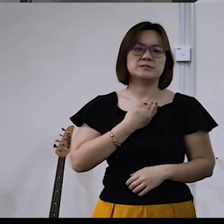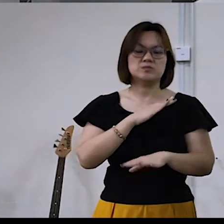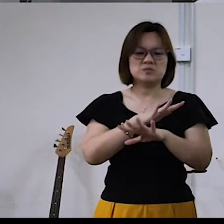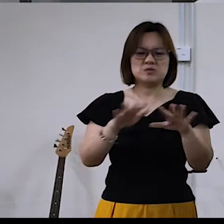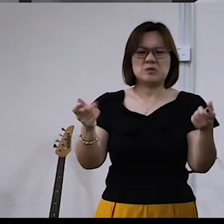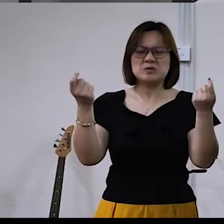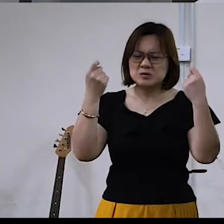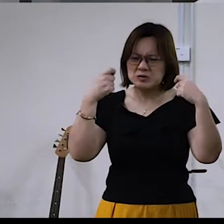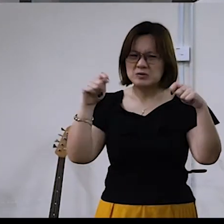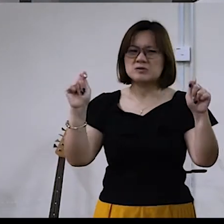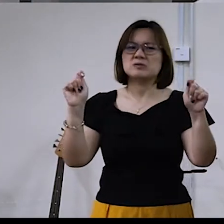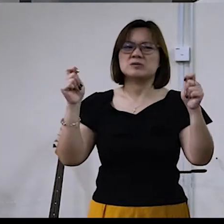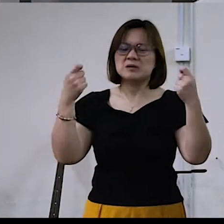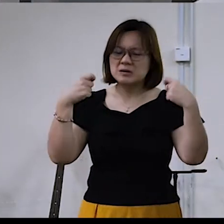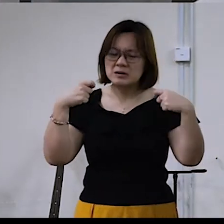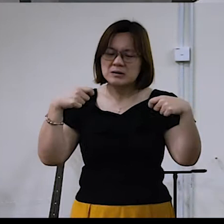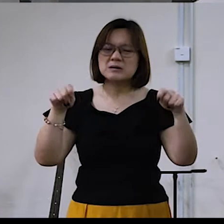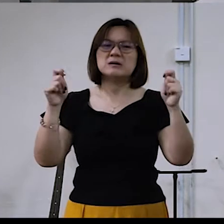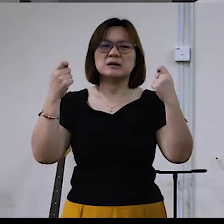and you will.